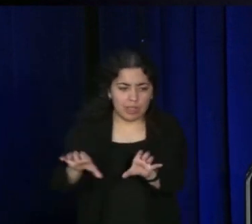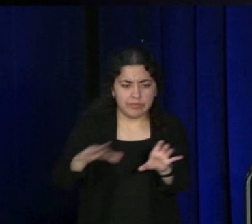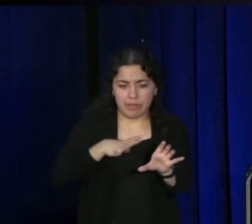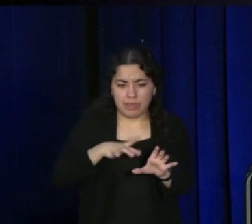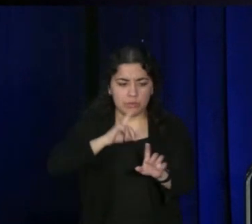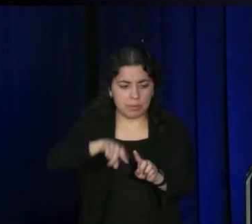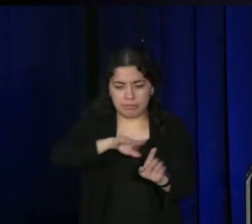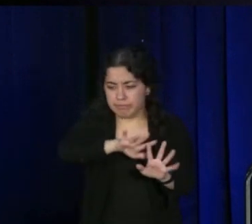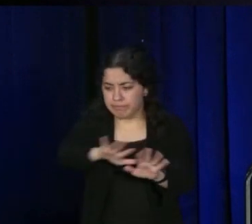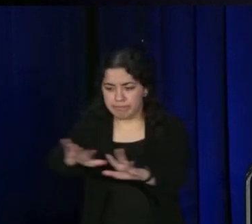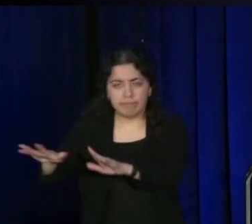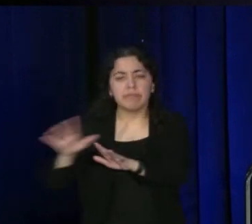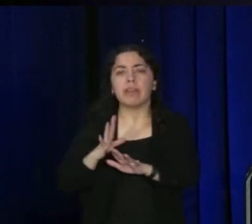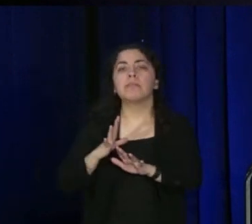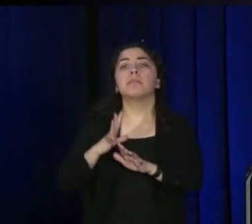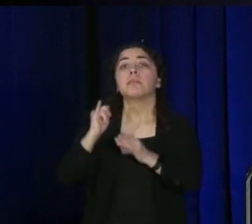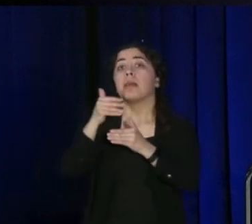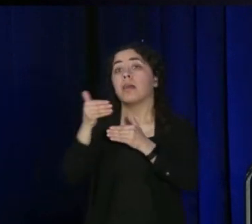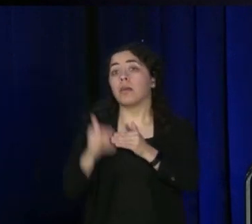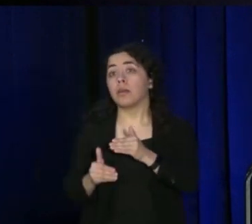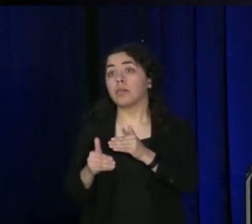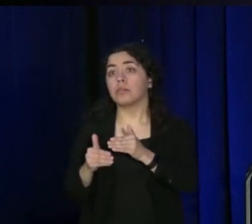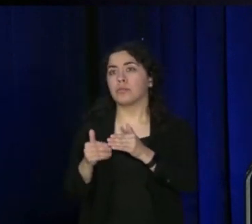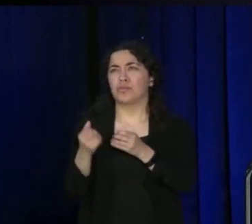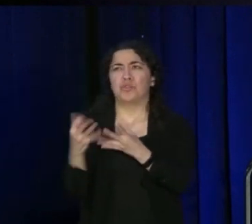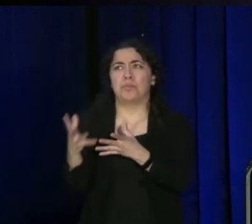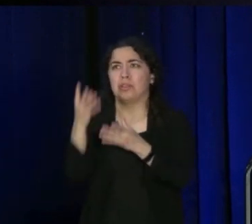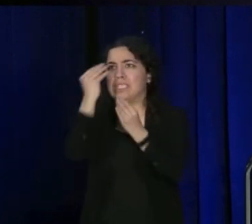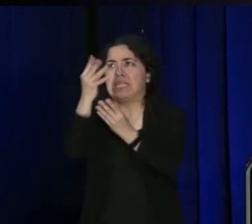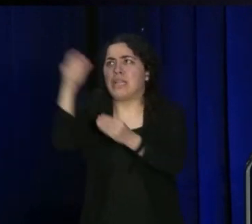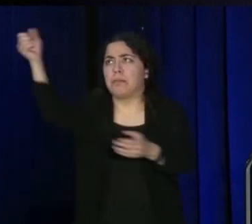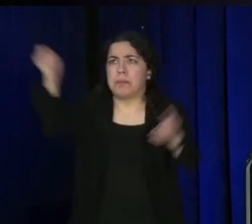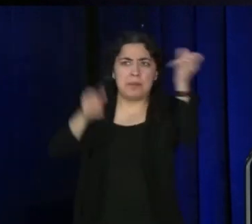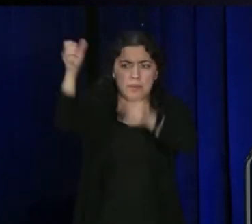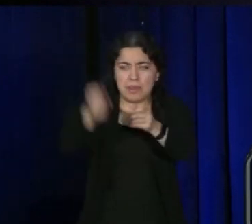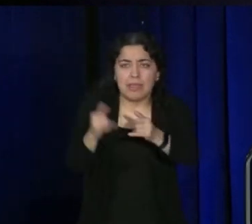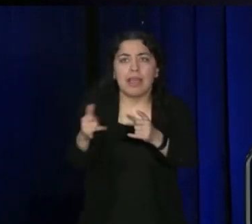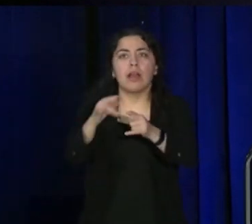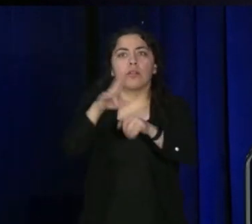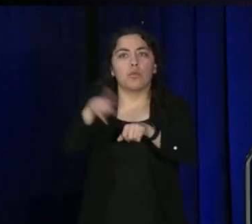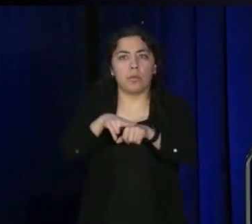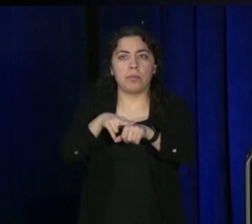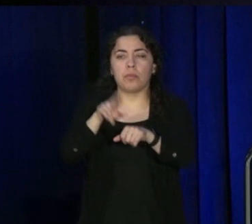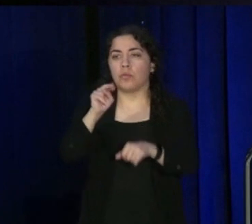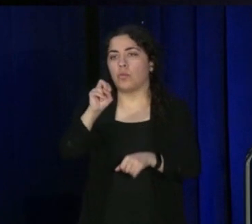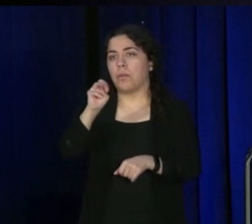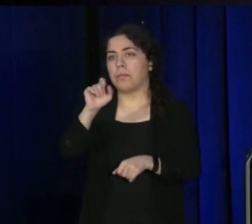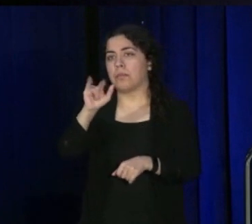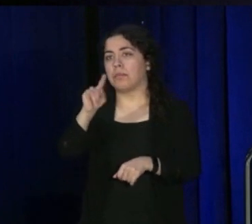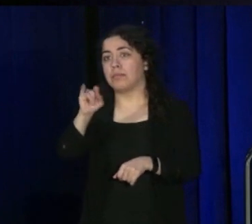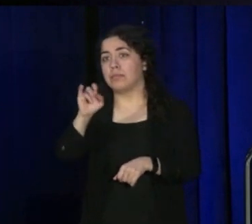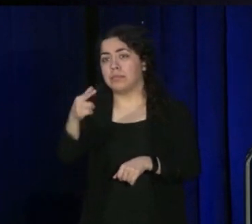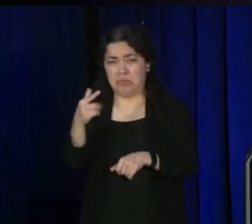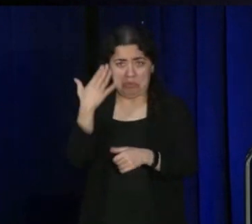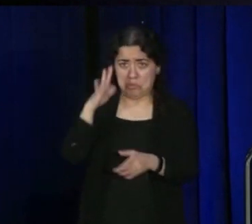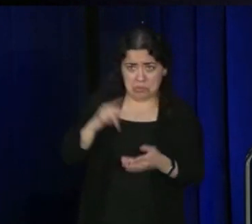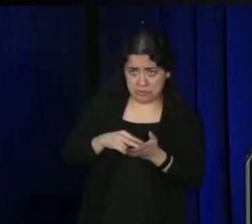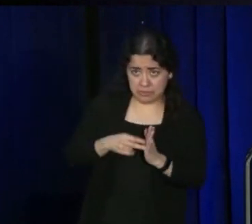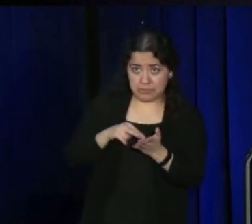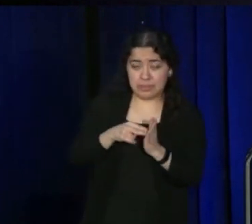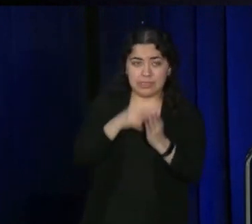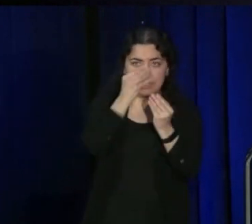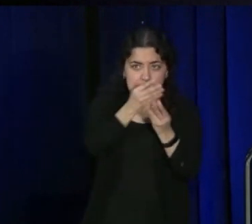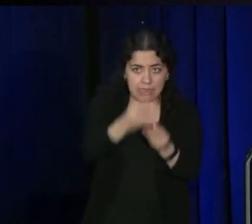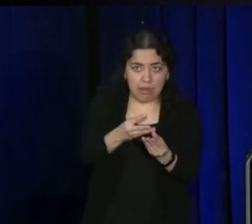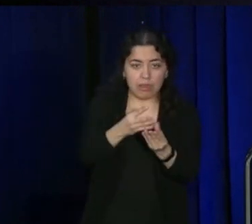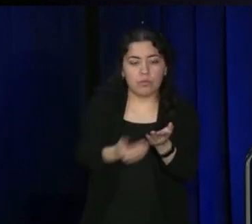places. Okay, now we're pulling in too much data. Now we need a normalizer. Now, if you're not familiar with normalizing, it's the idea that data can be replicated many different